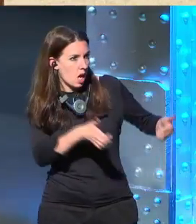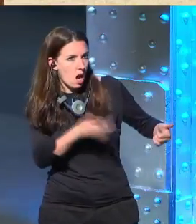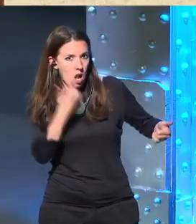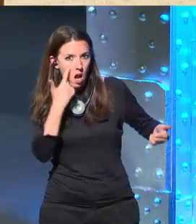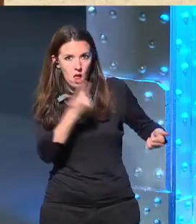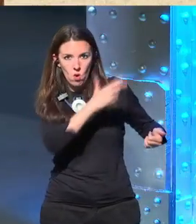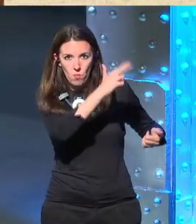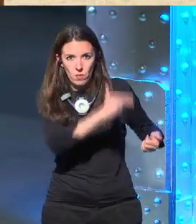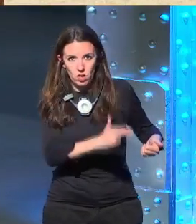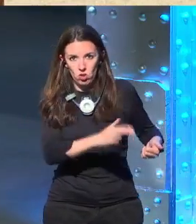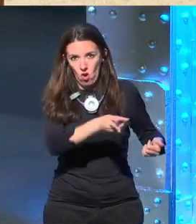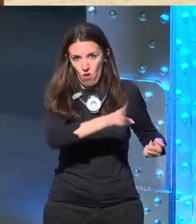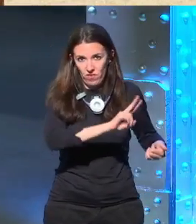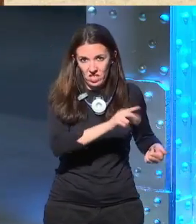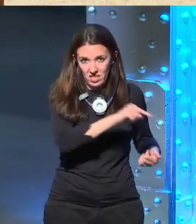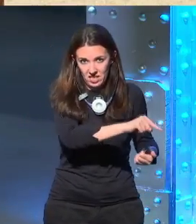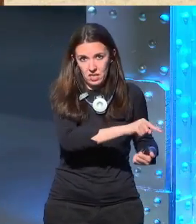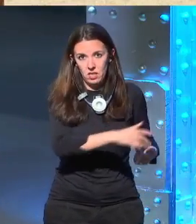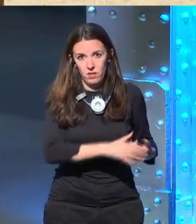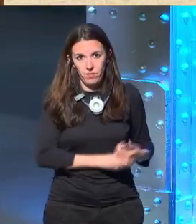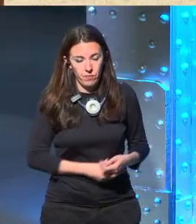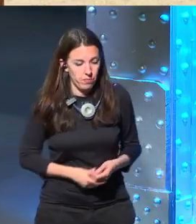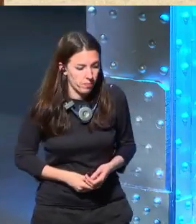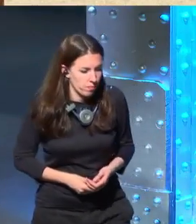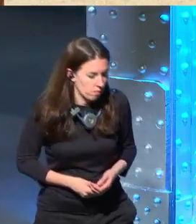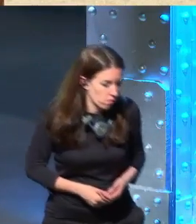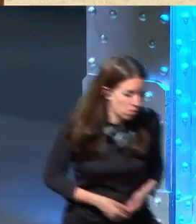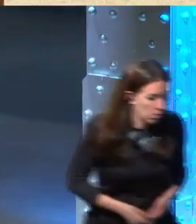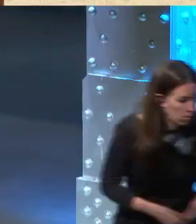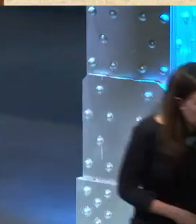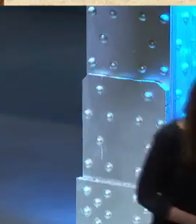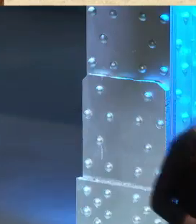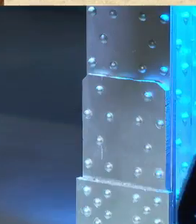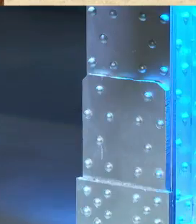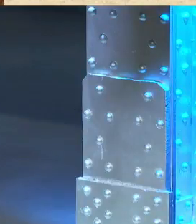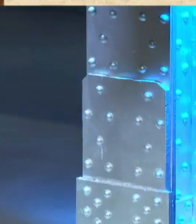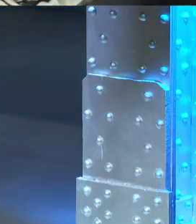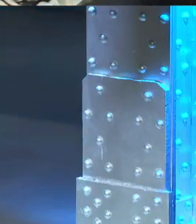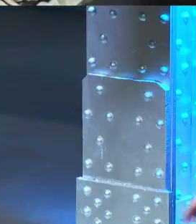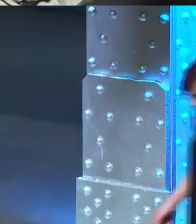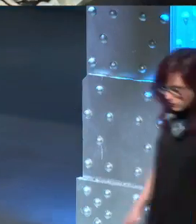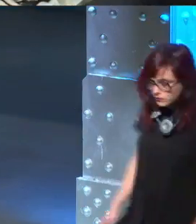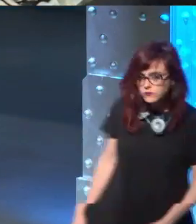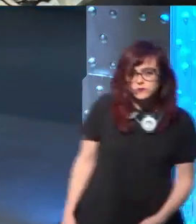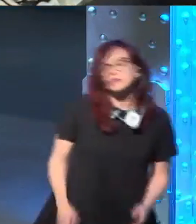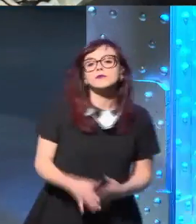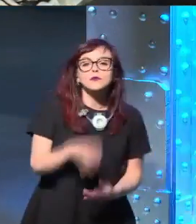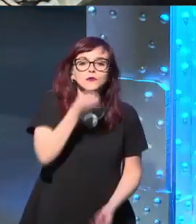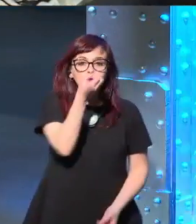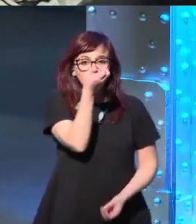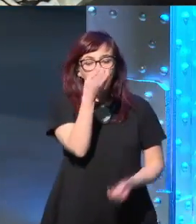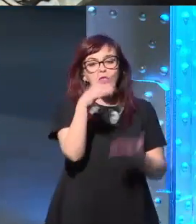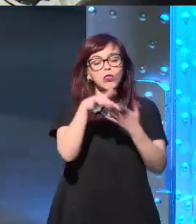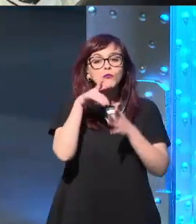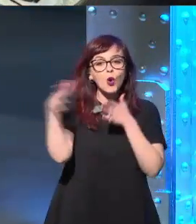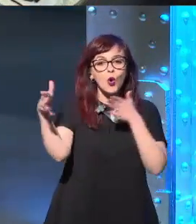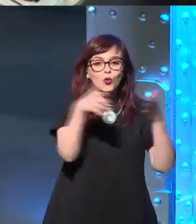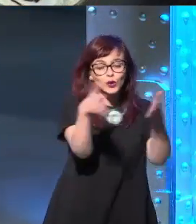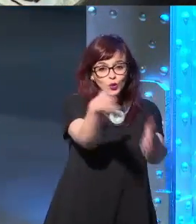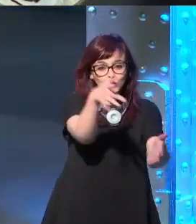merchant in Florence. And as always, we see the rivers coming down from the ancient eons of time and